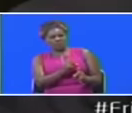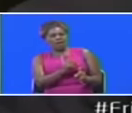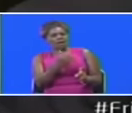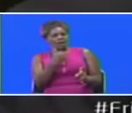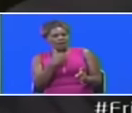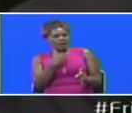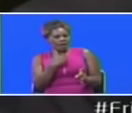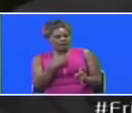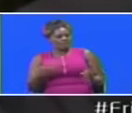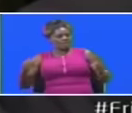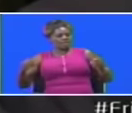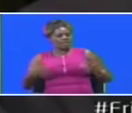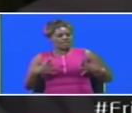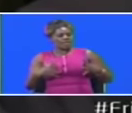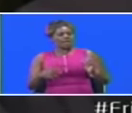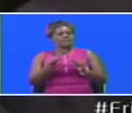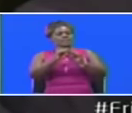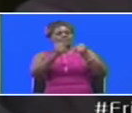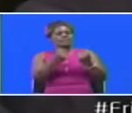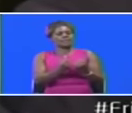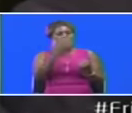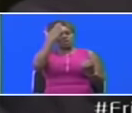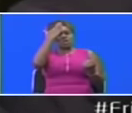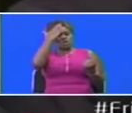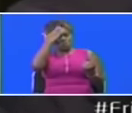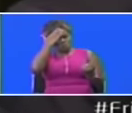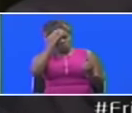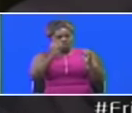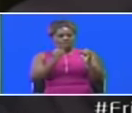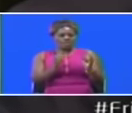very, very robust appellate system. And we know that if